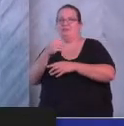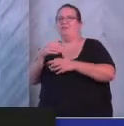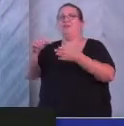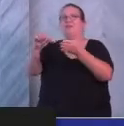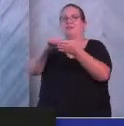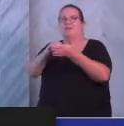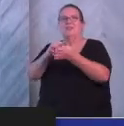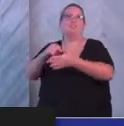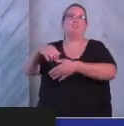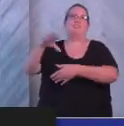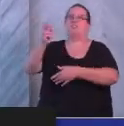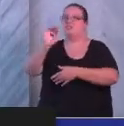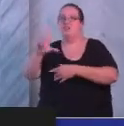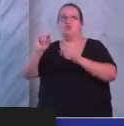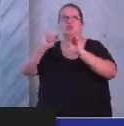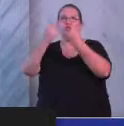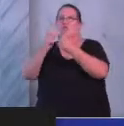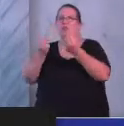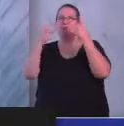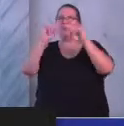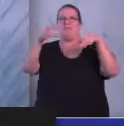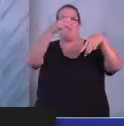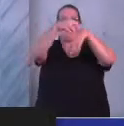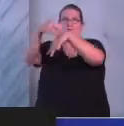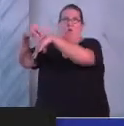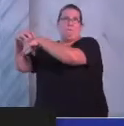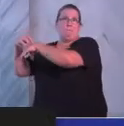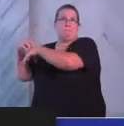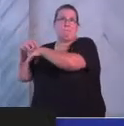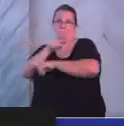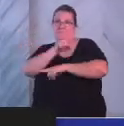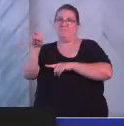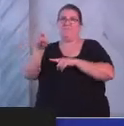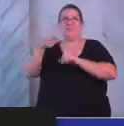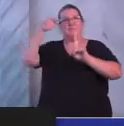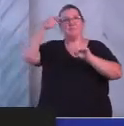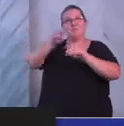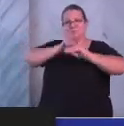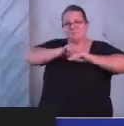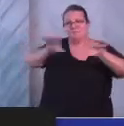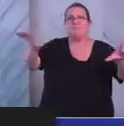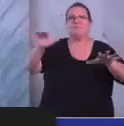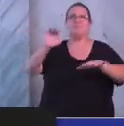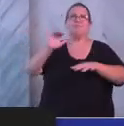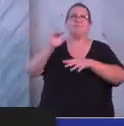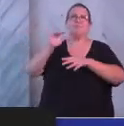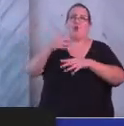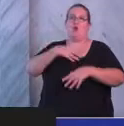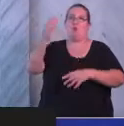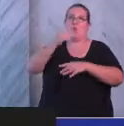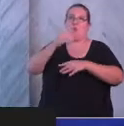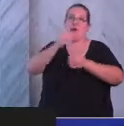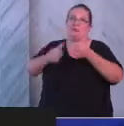pages, channels, groups, and accounts on several different platforms were specifically spreading information about white